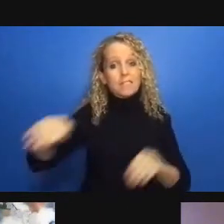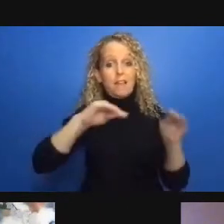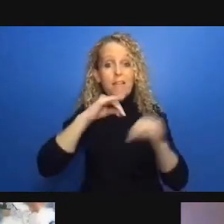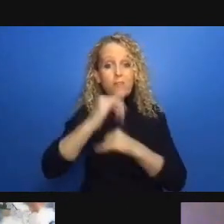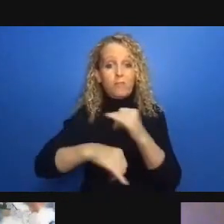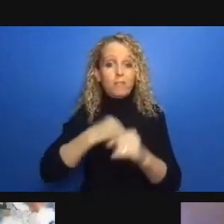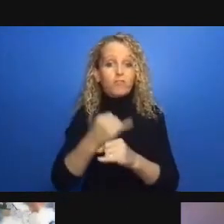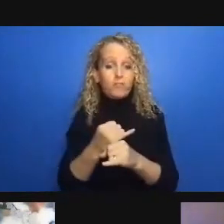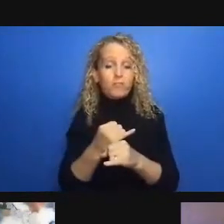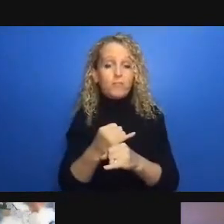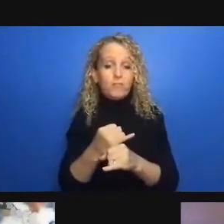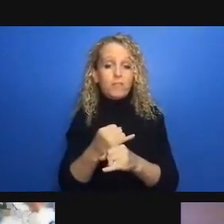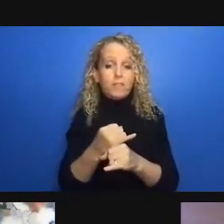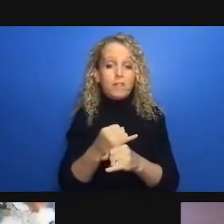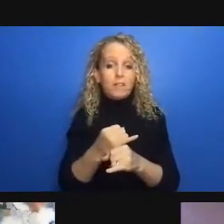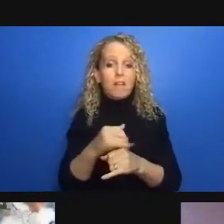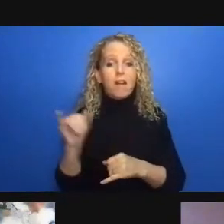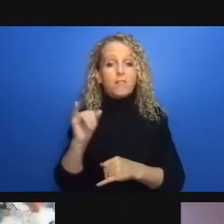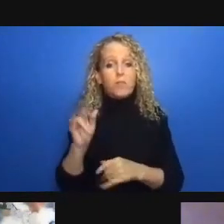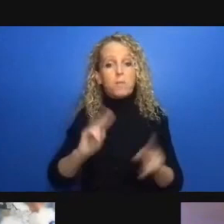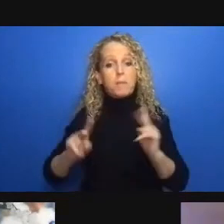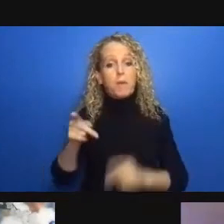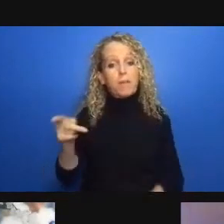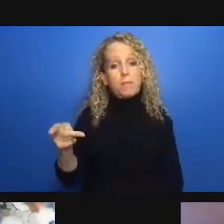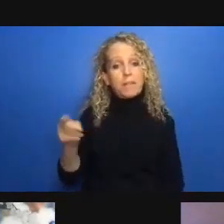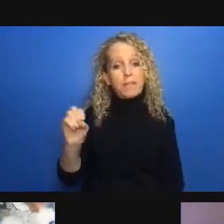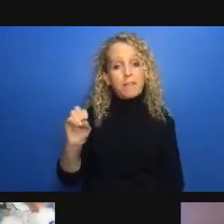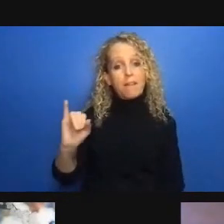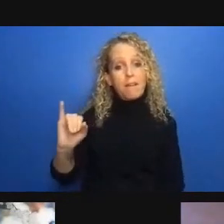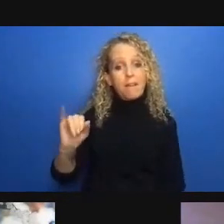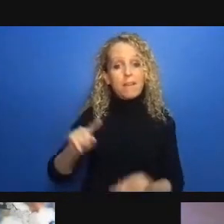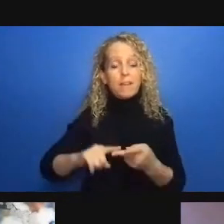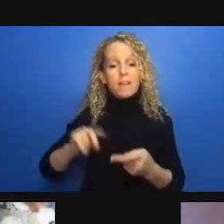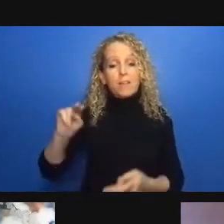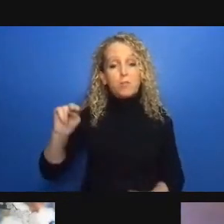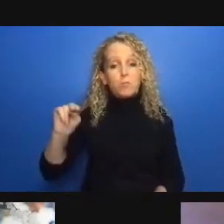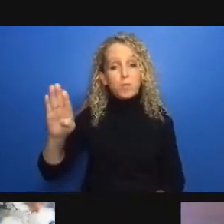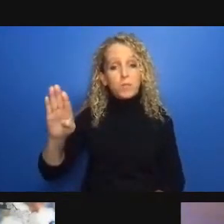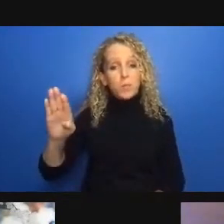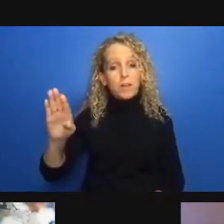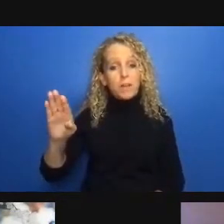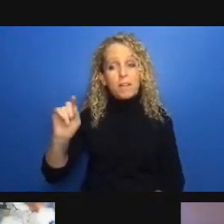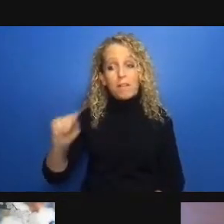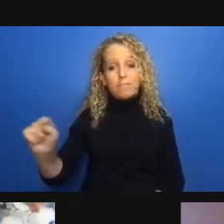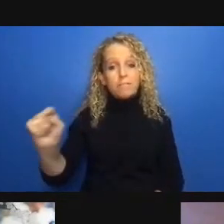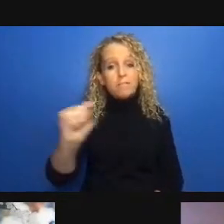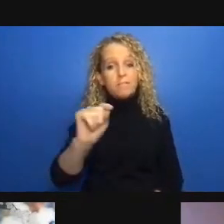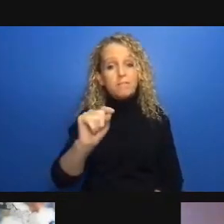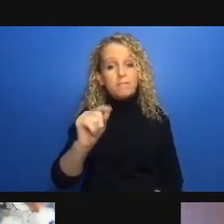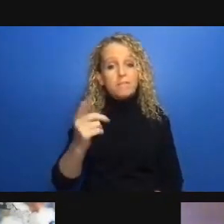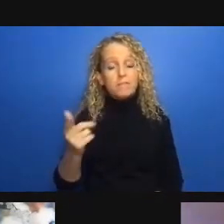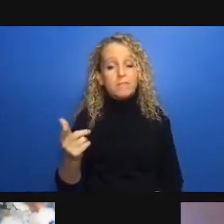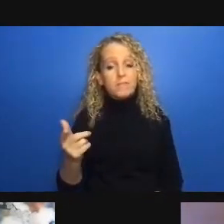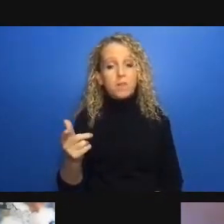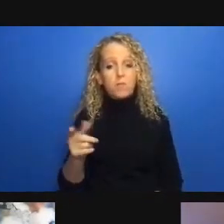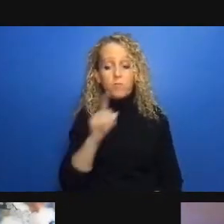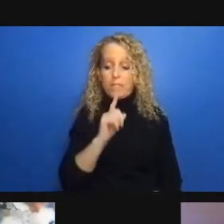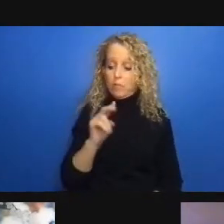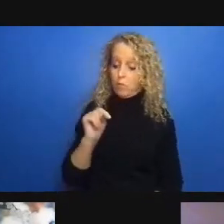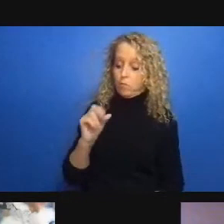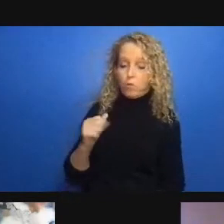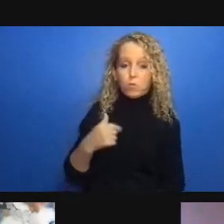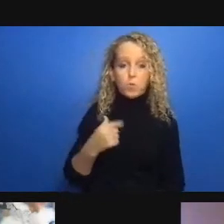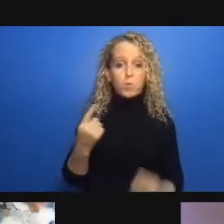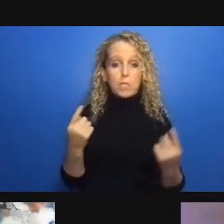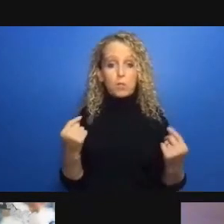we have opportunities with colleagues in PEI and New Brunswick. So just putting a plug in for the idea that Jolene was mentioning earlier, what can Nova Scotia do to step